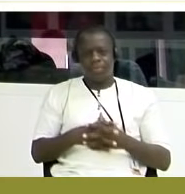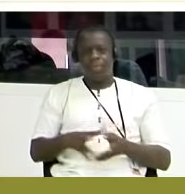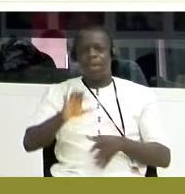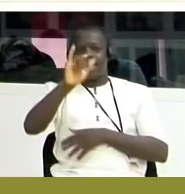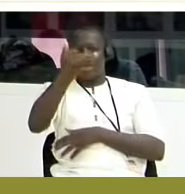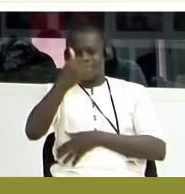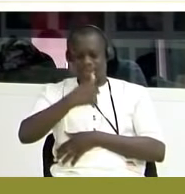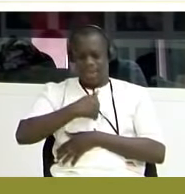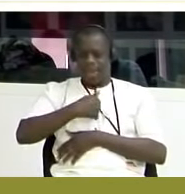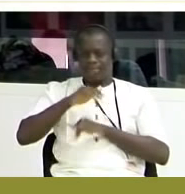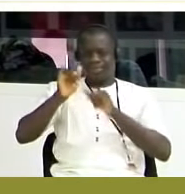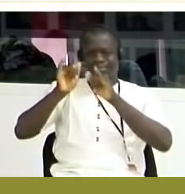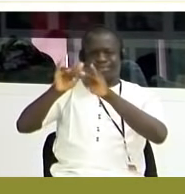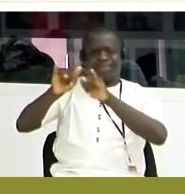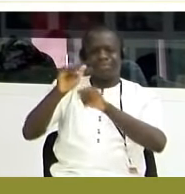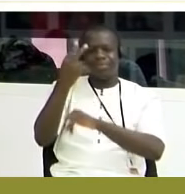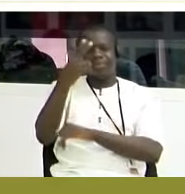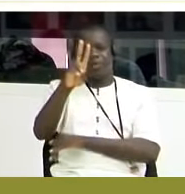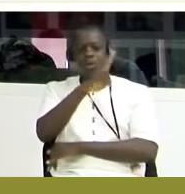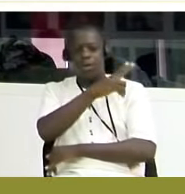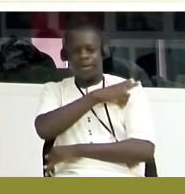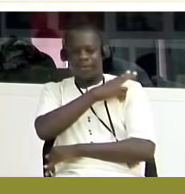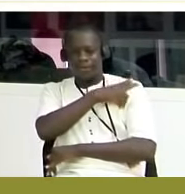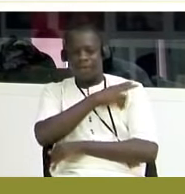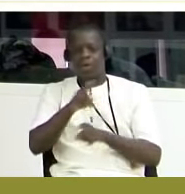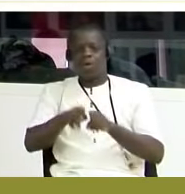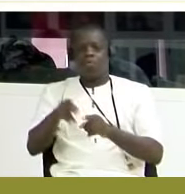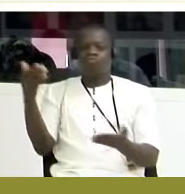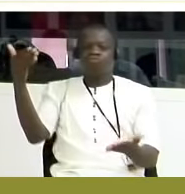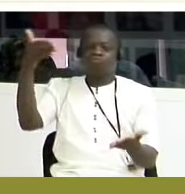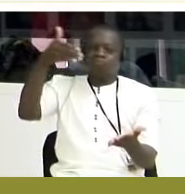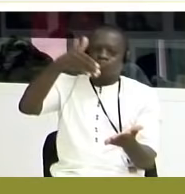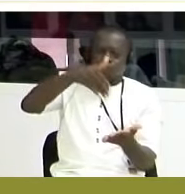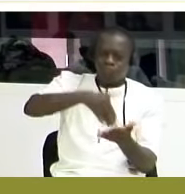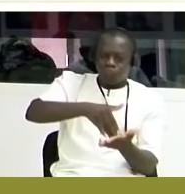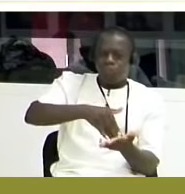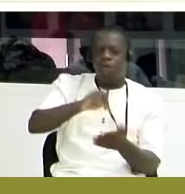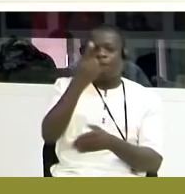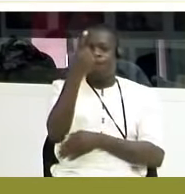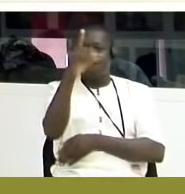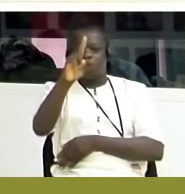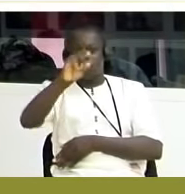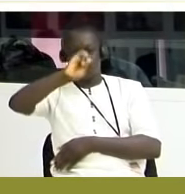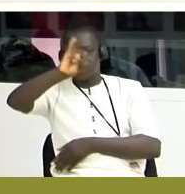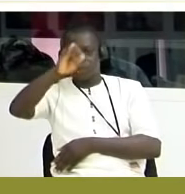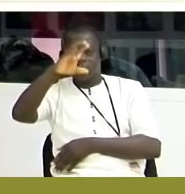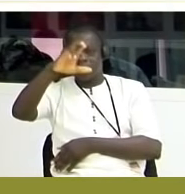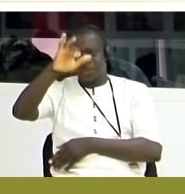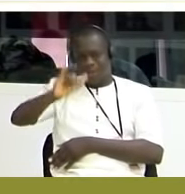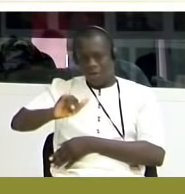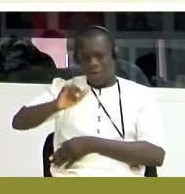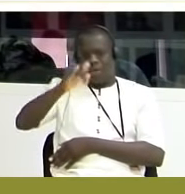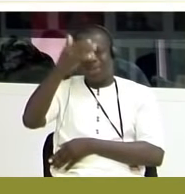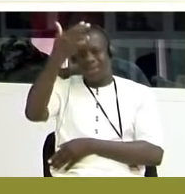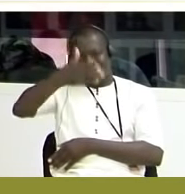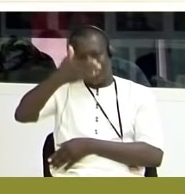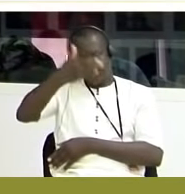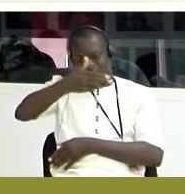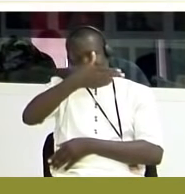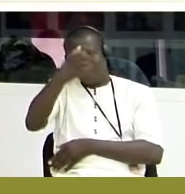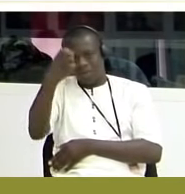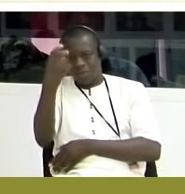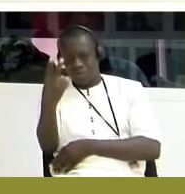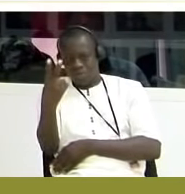Yes, I remain a second lieutenant until 1st of January 1992, when I was promoted to